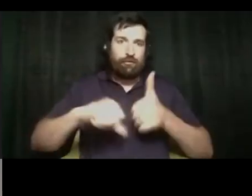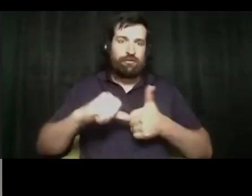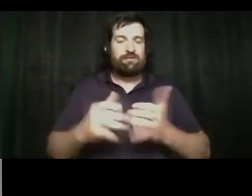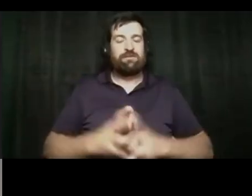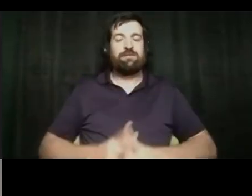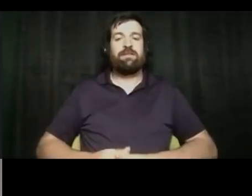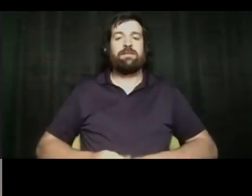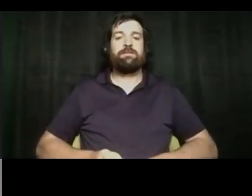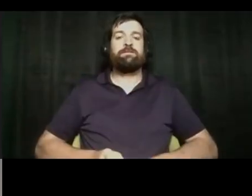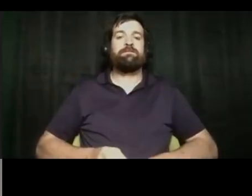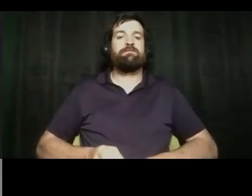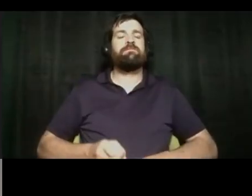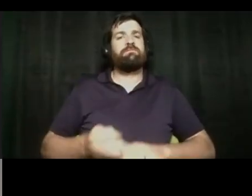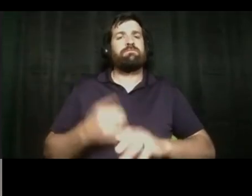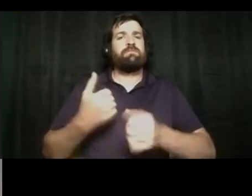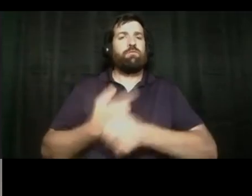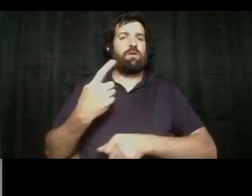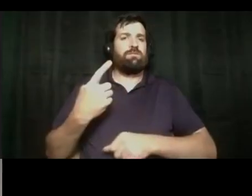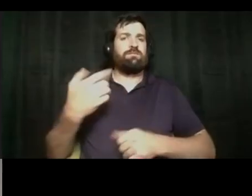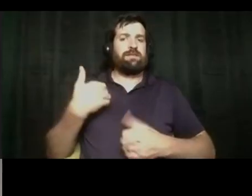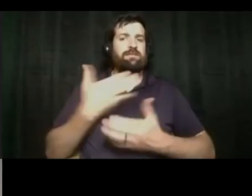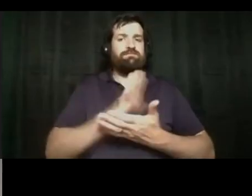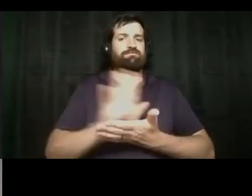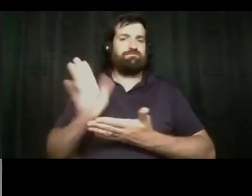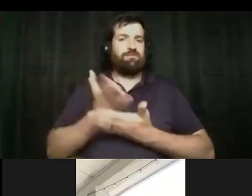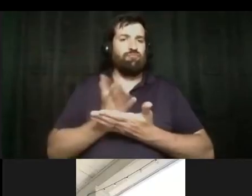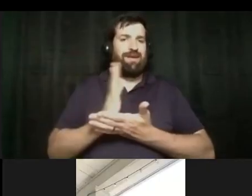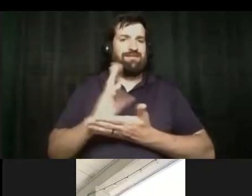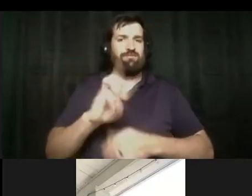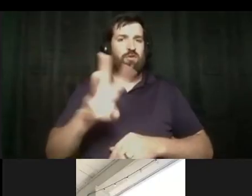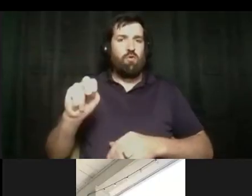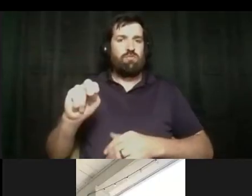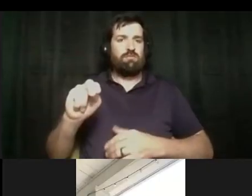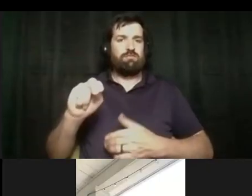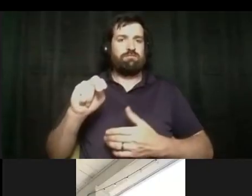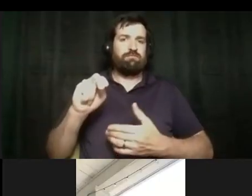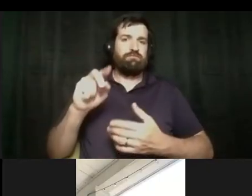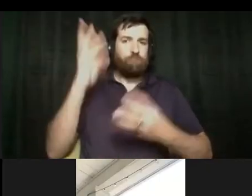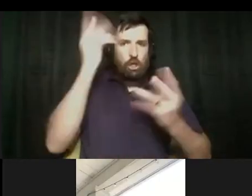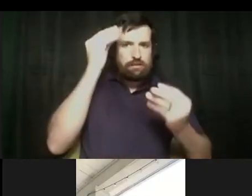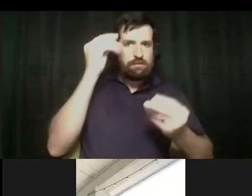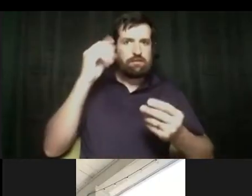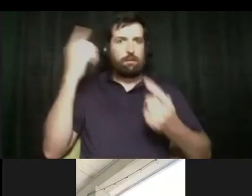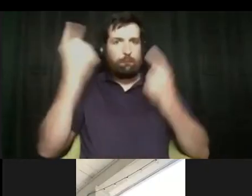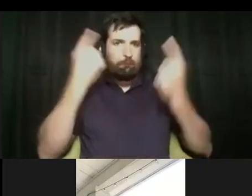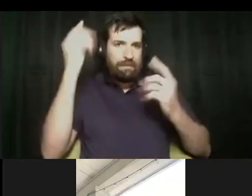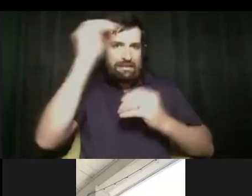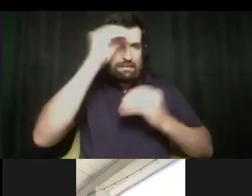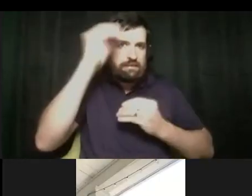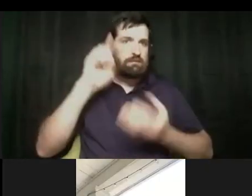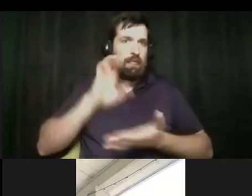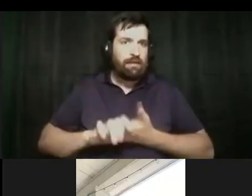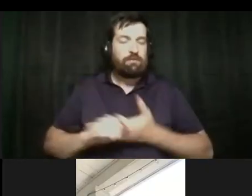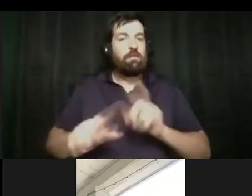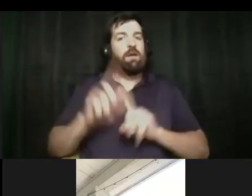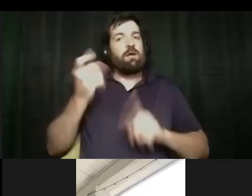But, everyone has the right to their own thoughts and their opinions and their beliefs for sure. But just as far as education to understand that